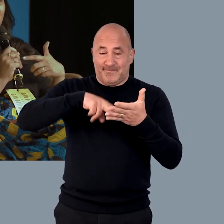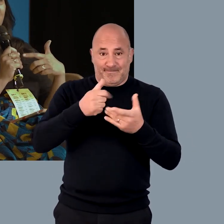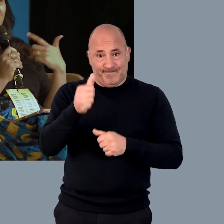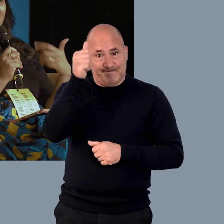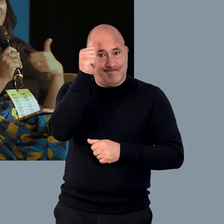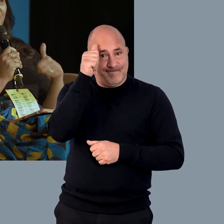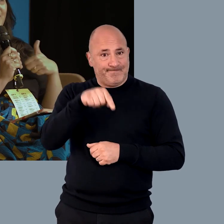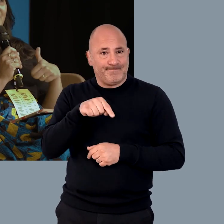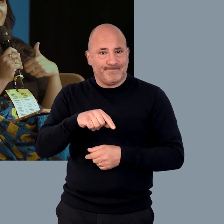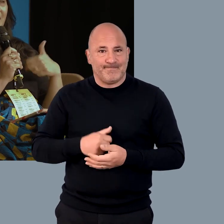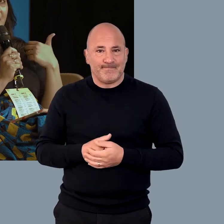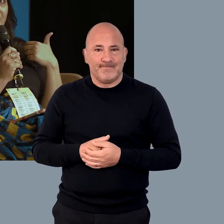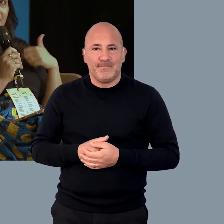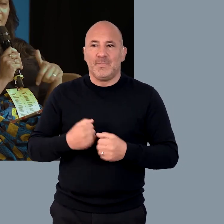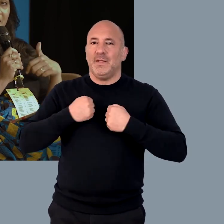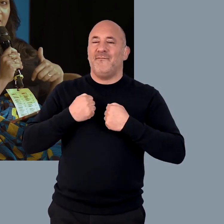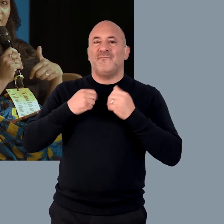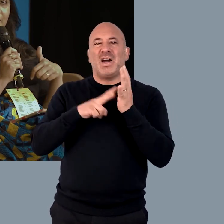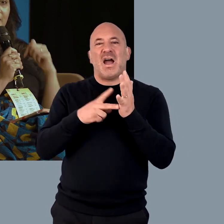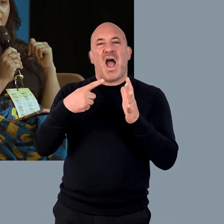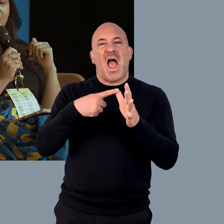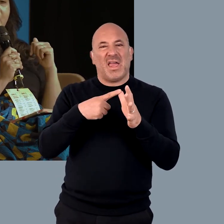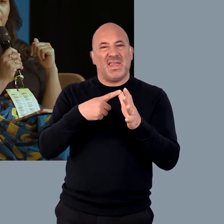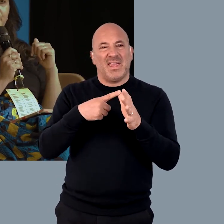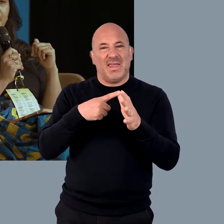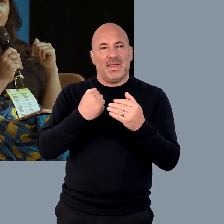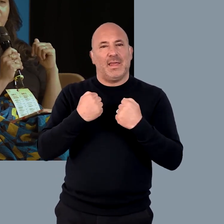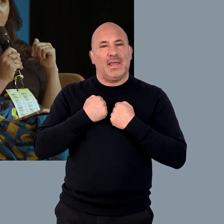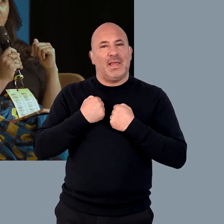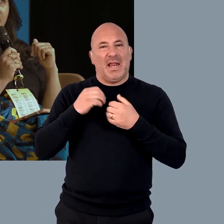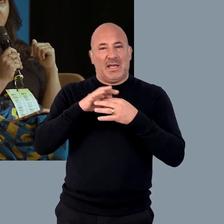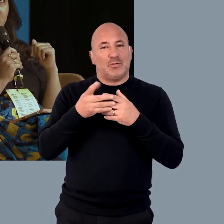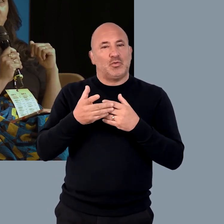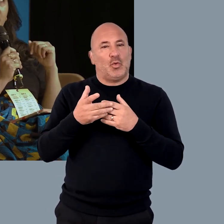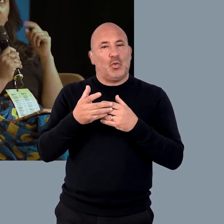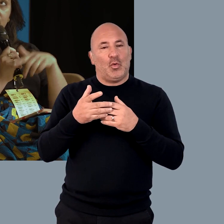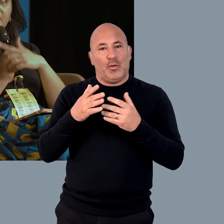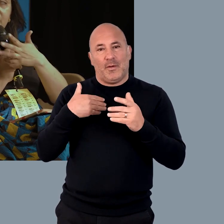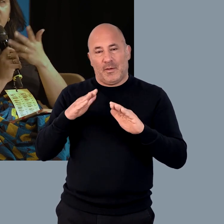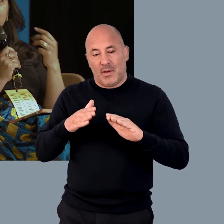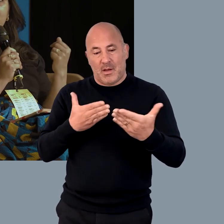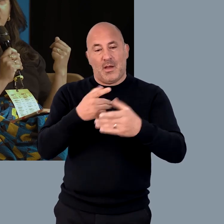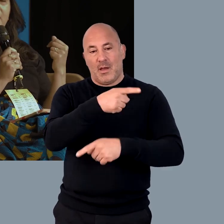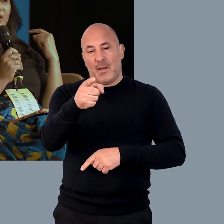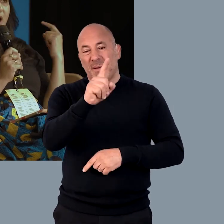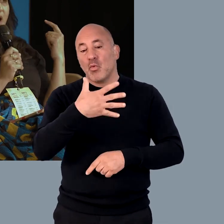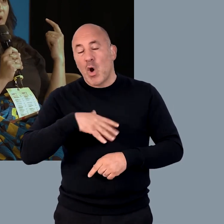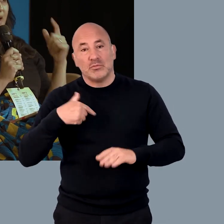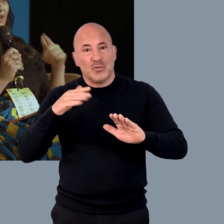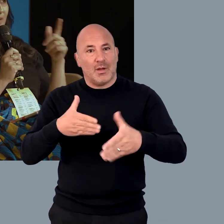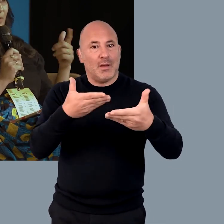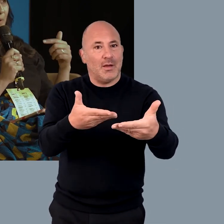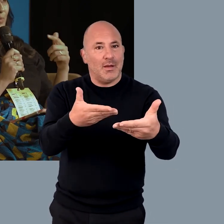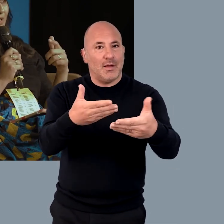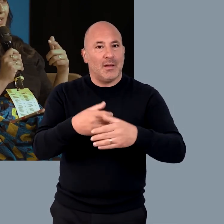right questions. So I think the literacy thing is an absolutely massive piece. And then things that we did at the V&A were around kind